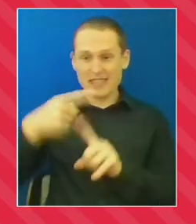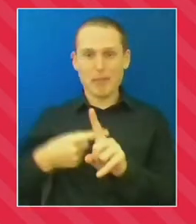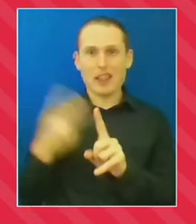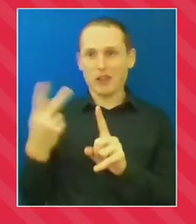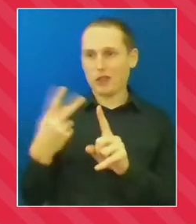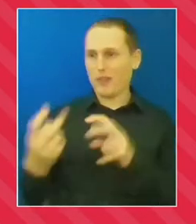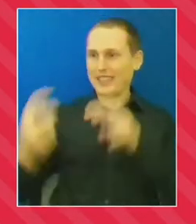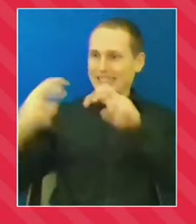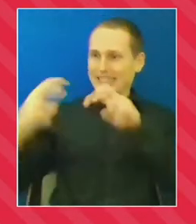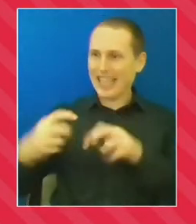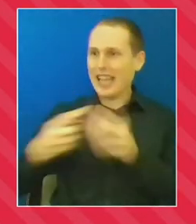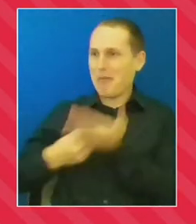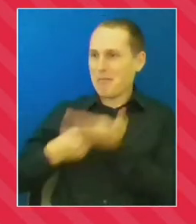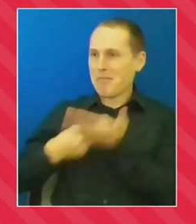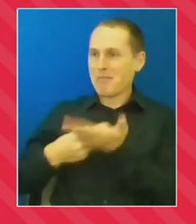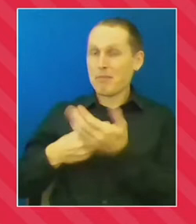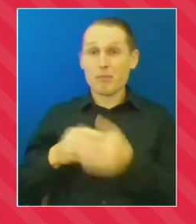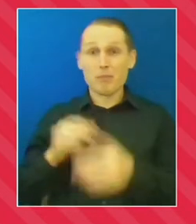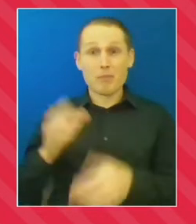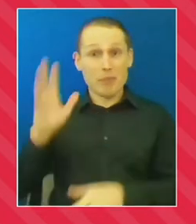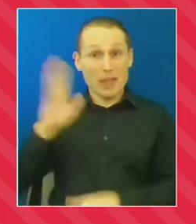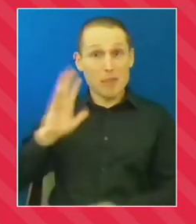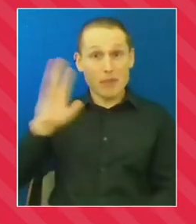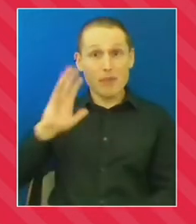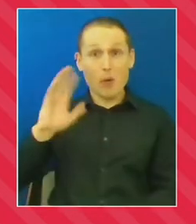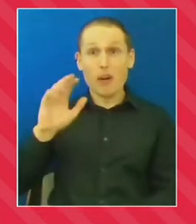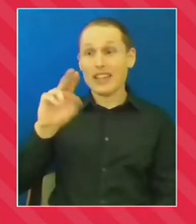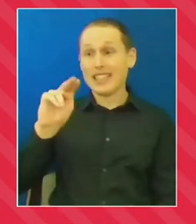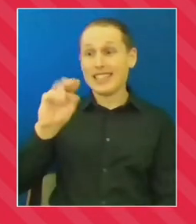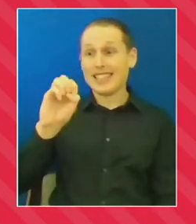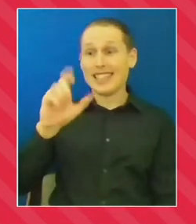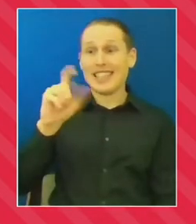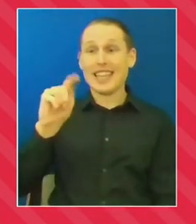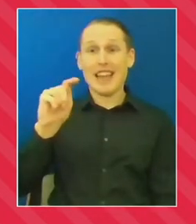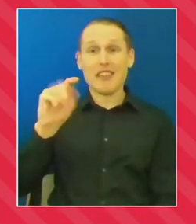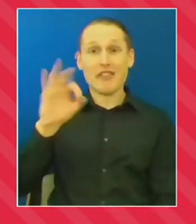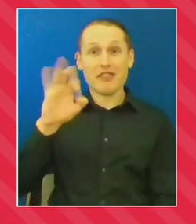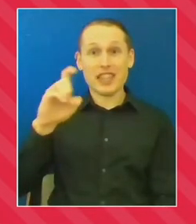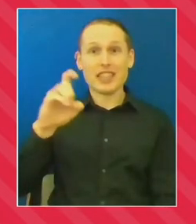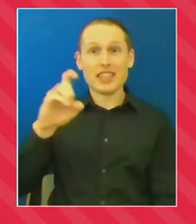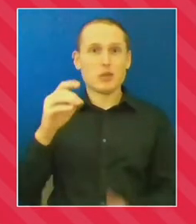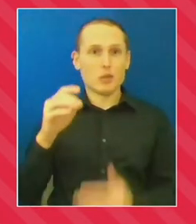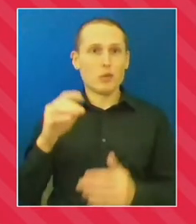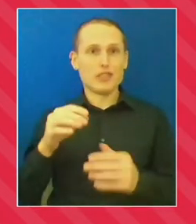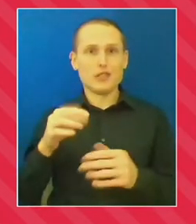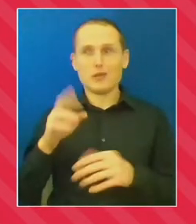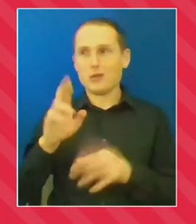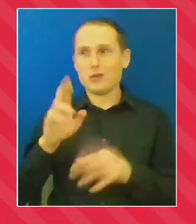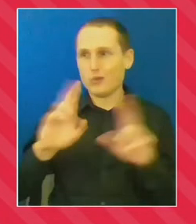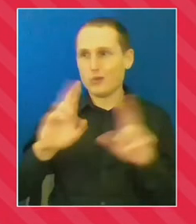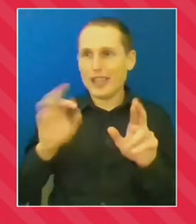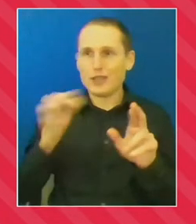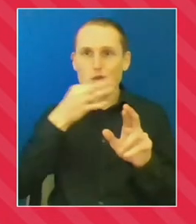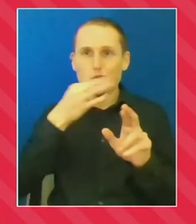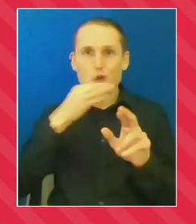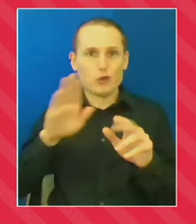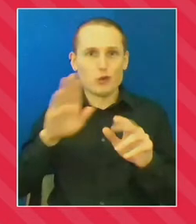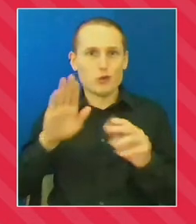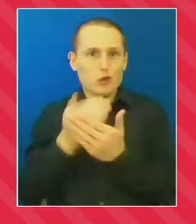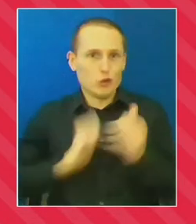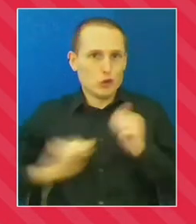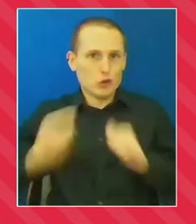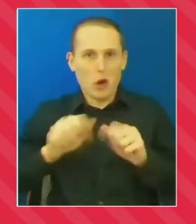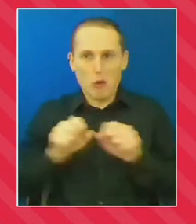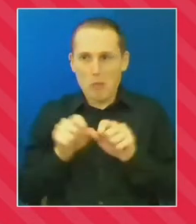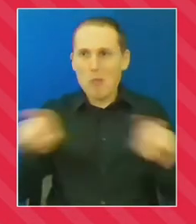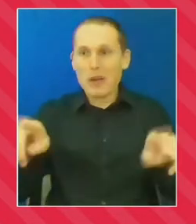And at that time, Netflix was just about to launch Waffles and Mochi, your then brand new show, and we were kicking off the